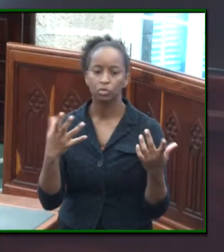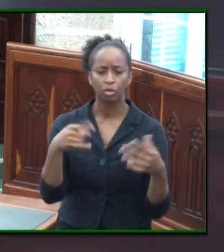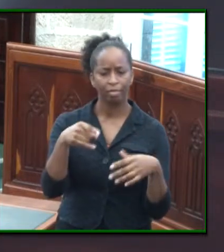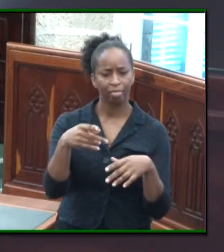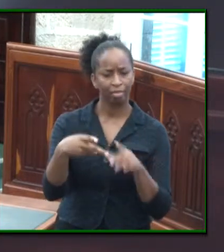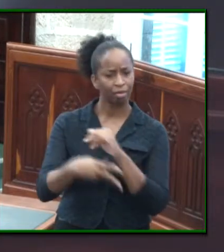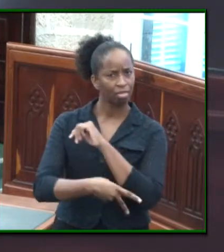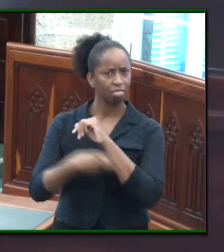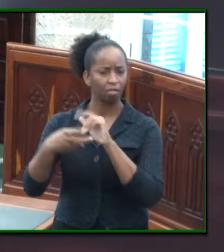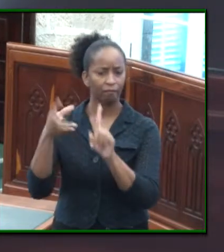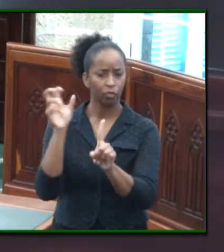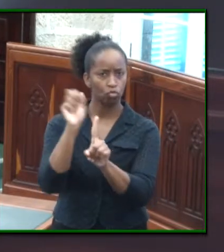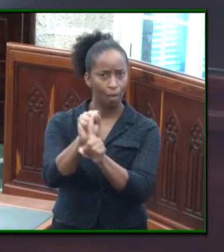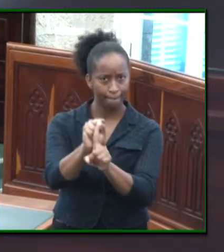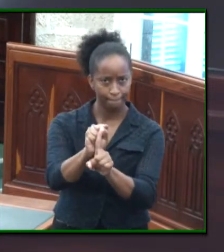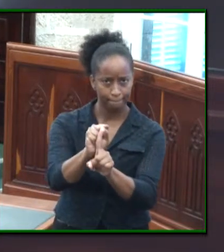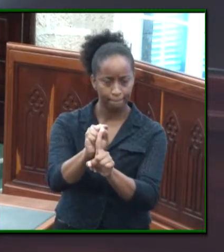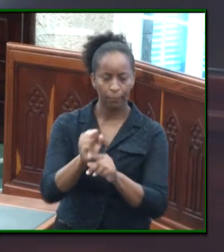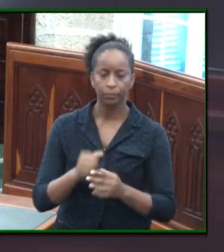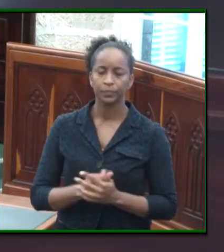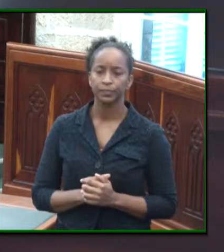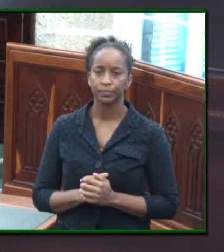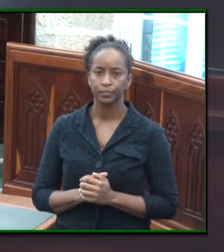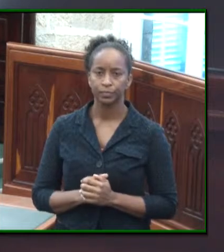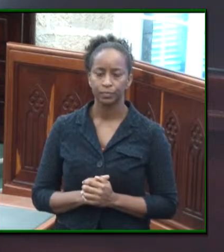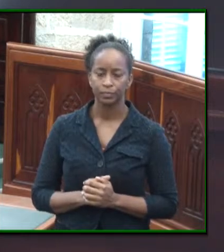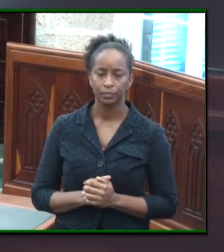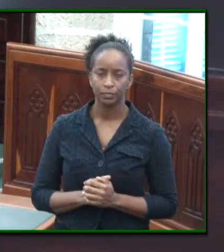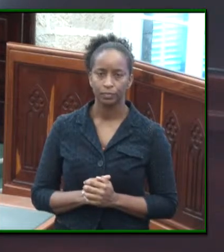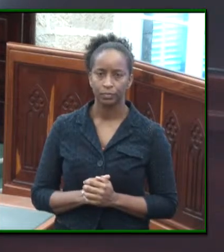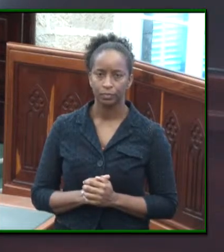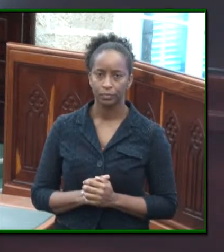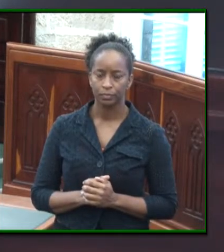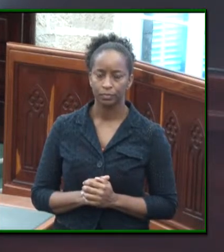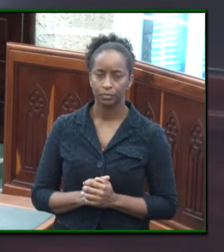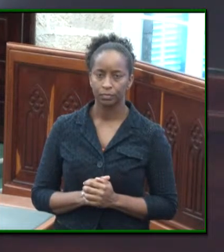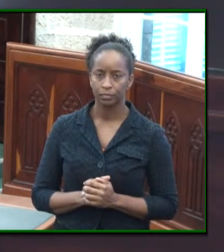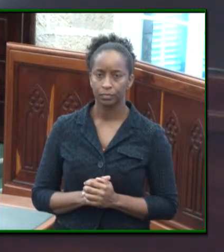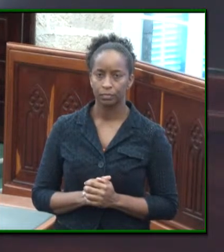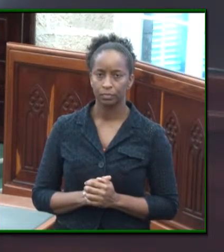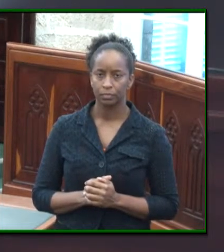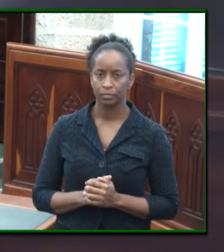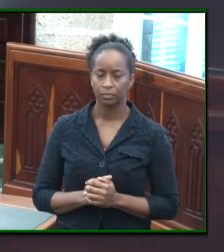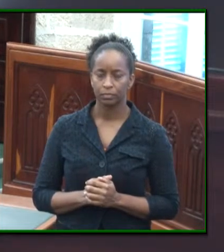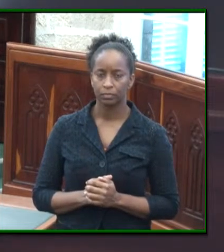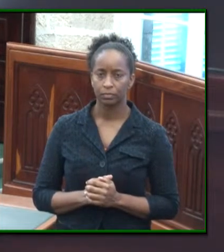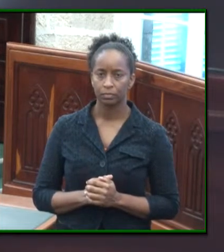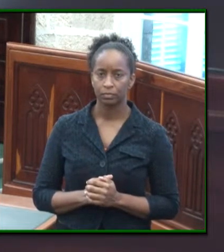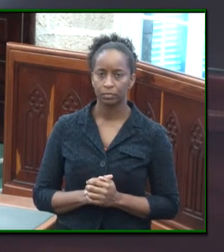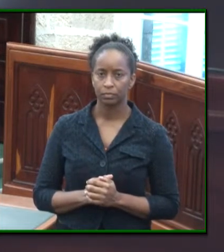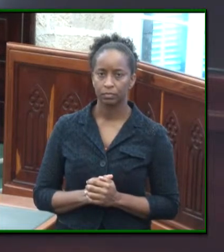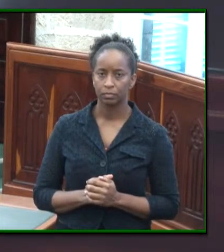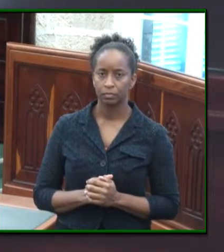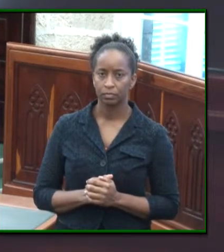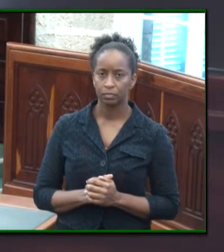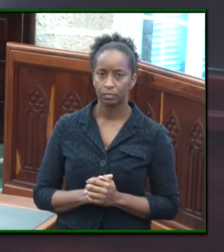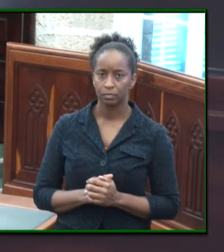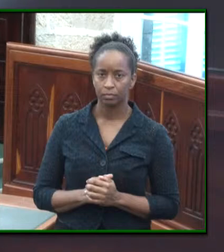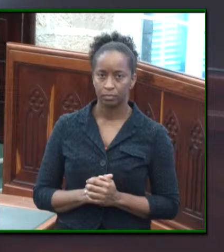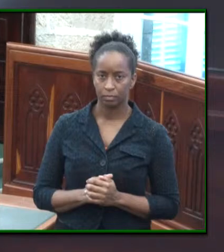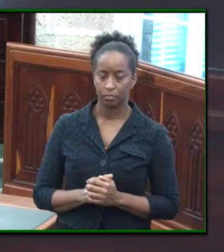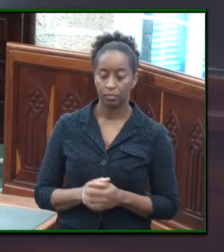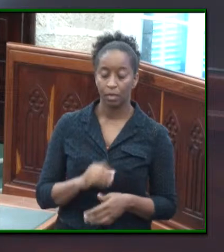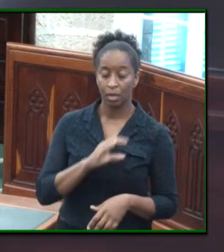and instances of theft. Now, in terms of the predial larceny squad or